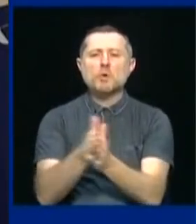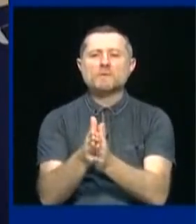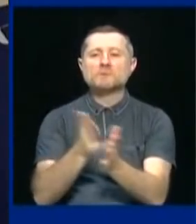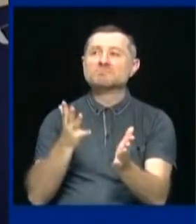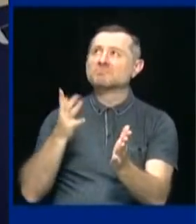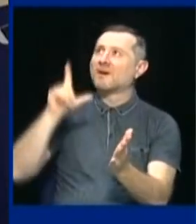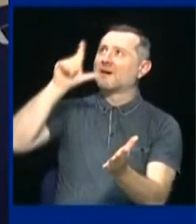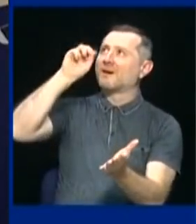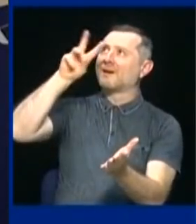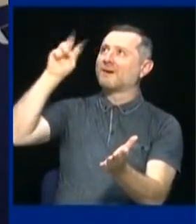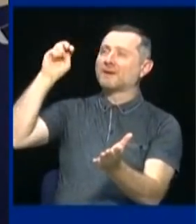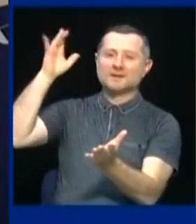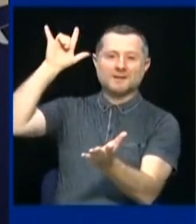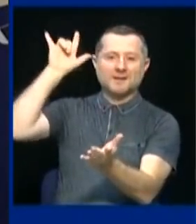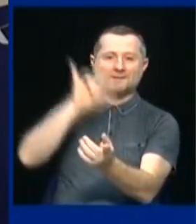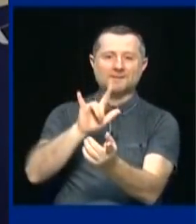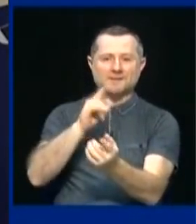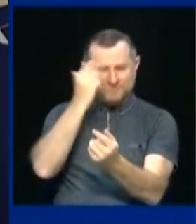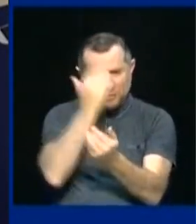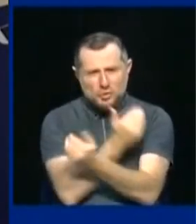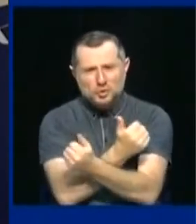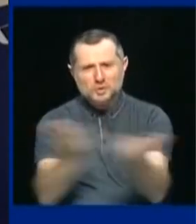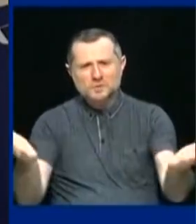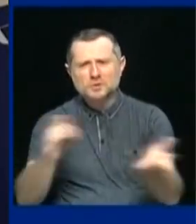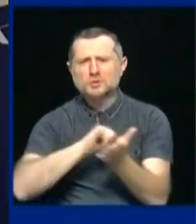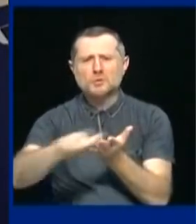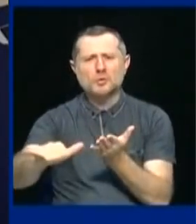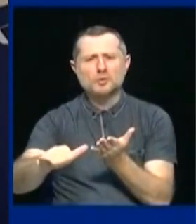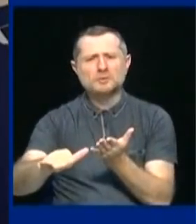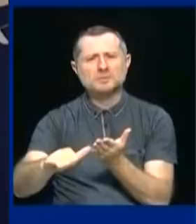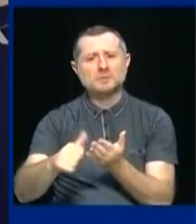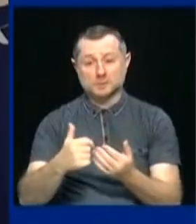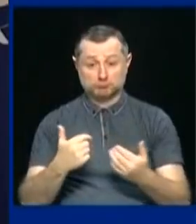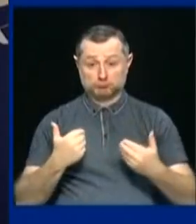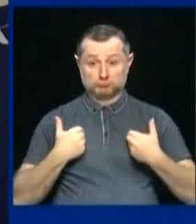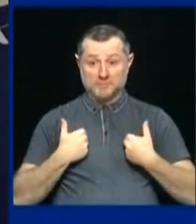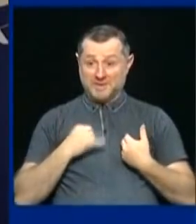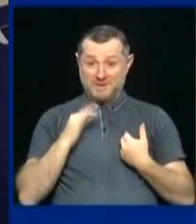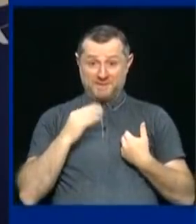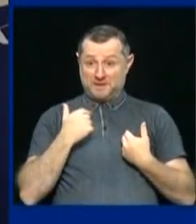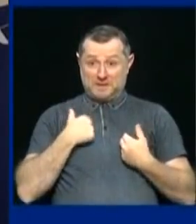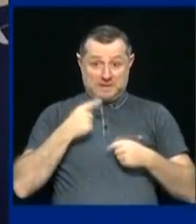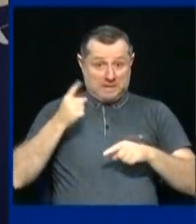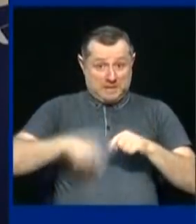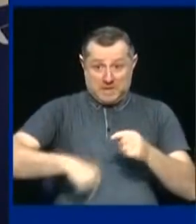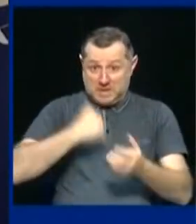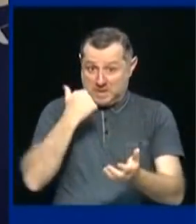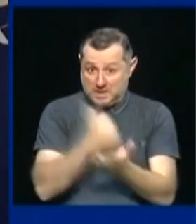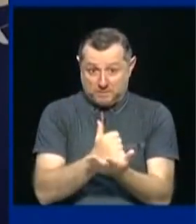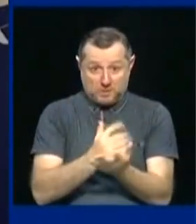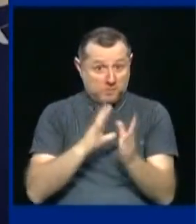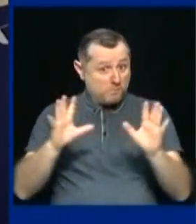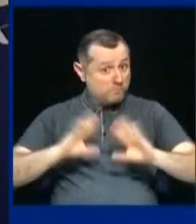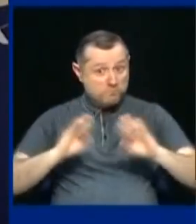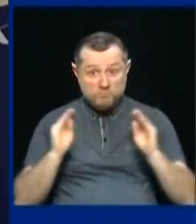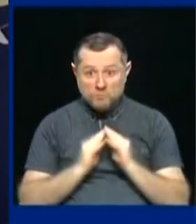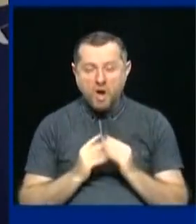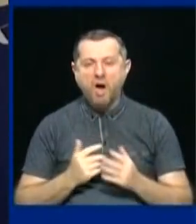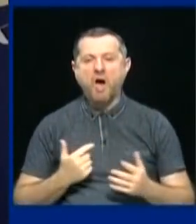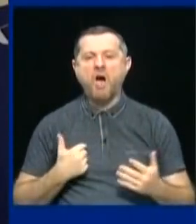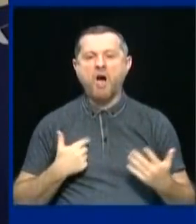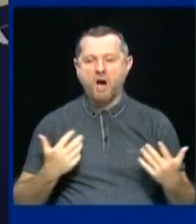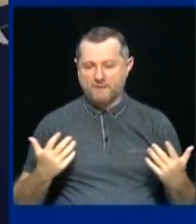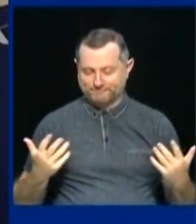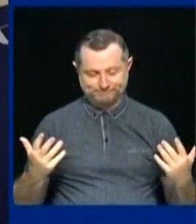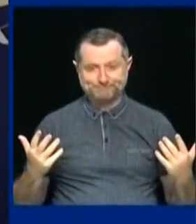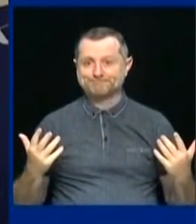And I would never want to be unhelpful in any way. And I think that given the circumstances,